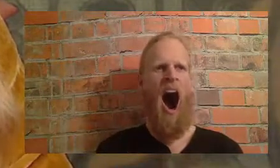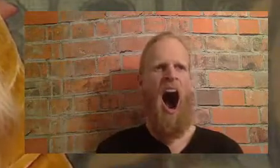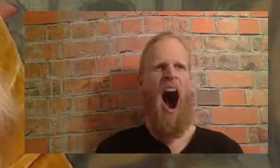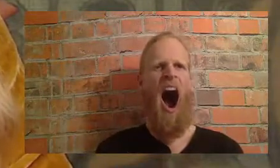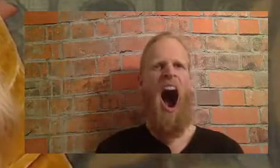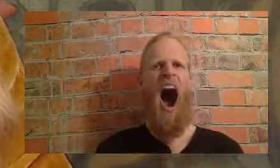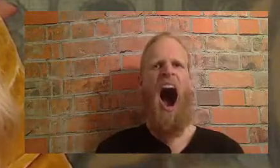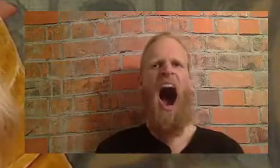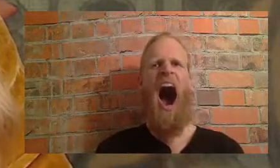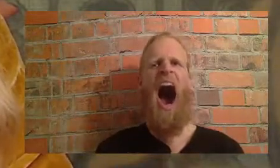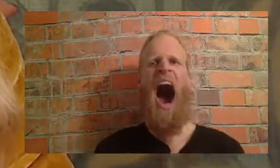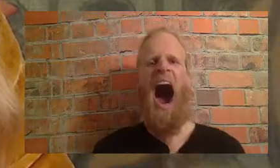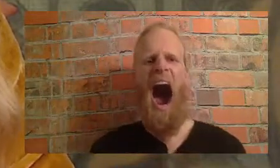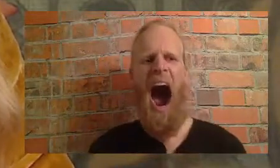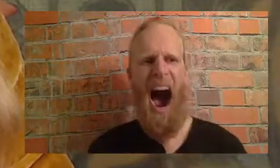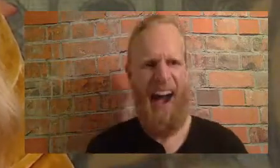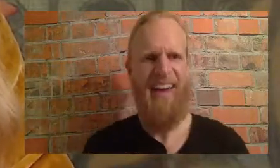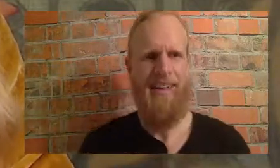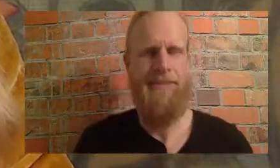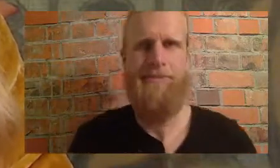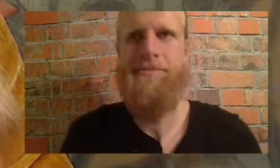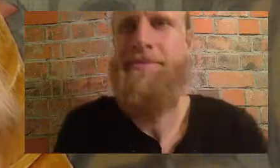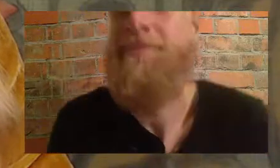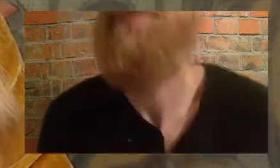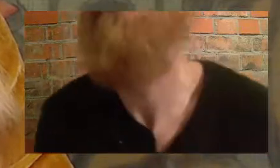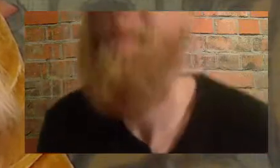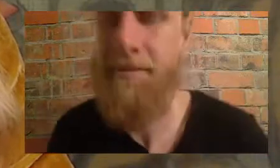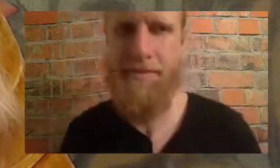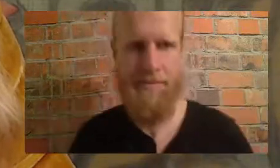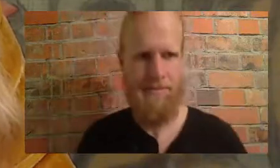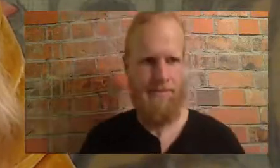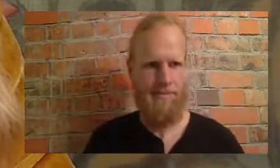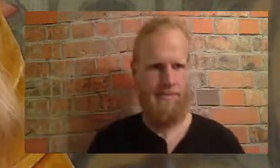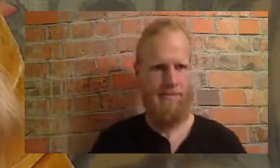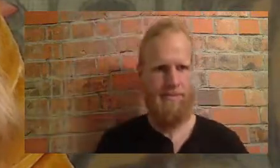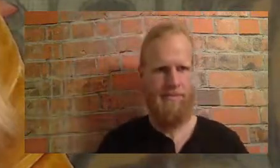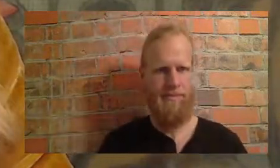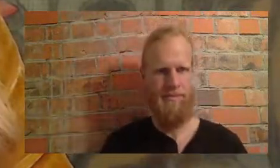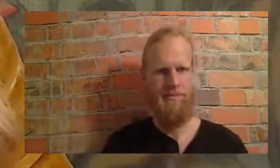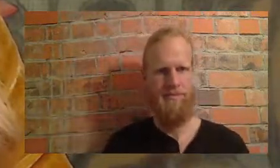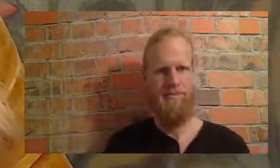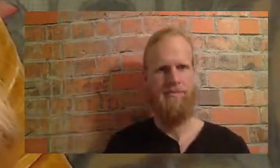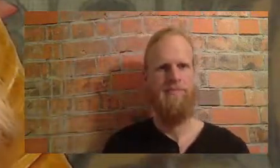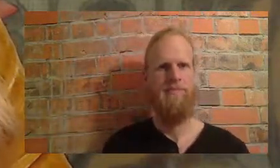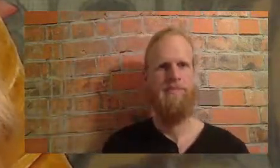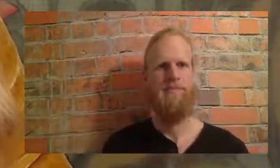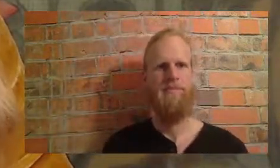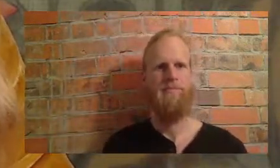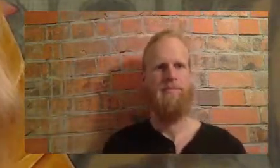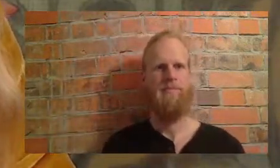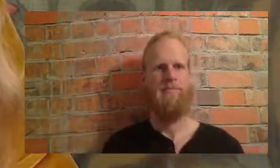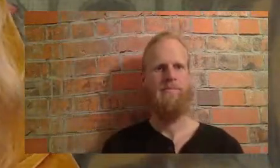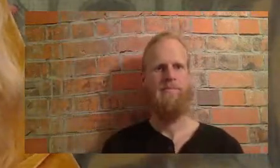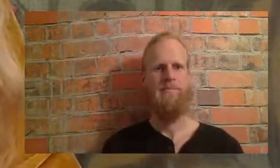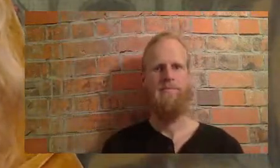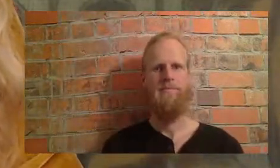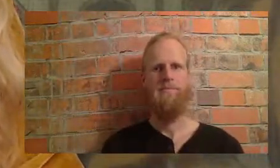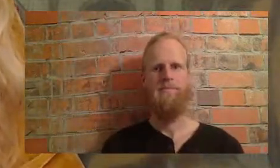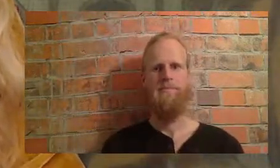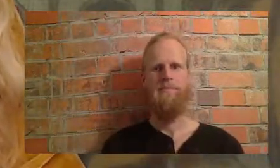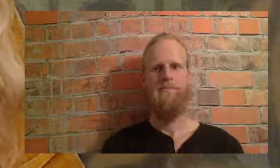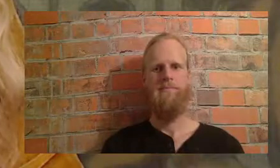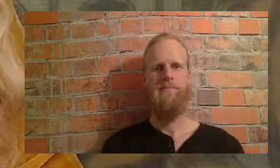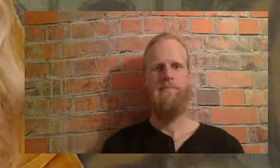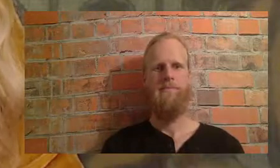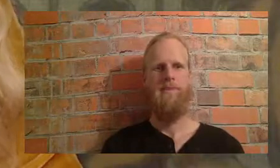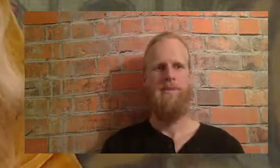little baby. Maybe it started when your parents yelled at you or got a divorce. But